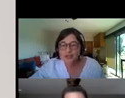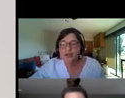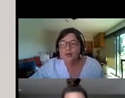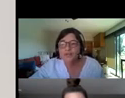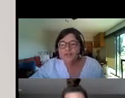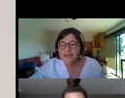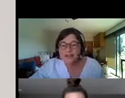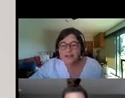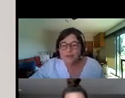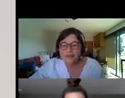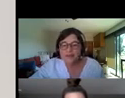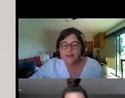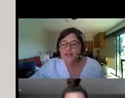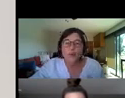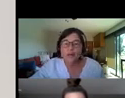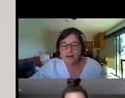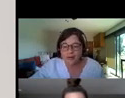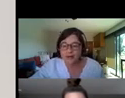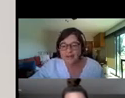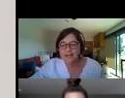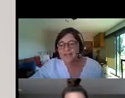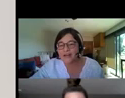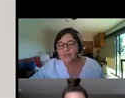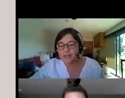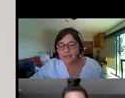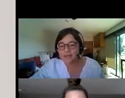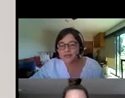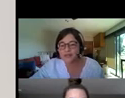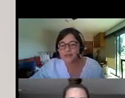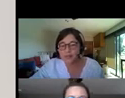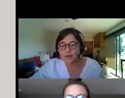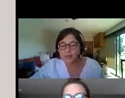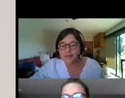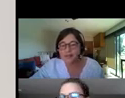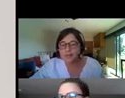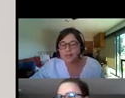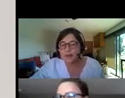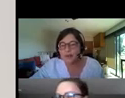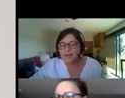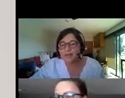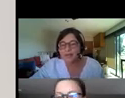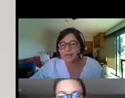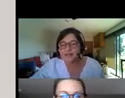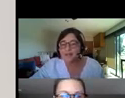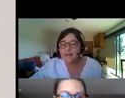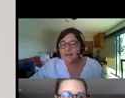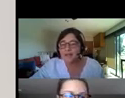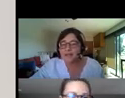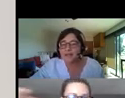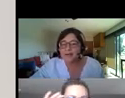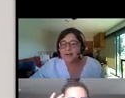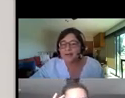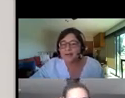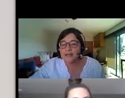generation, over 70% no longer identify with the country of origin, but rather as